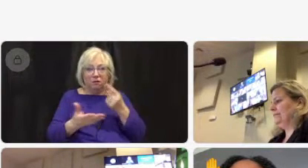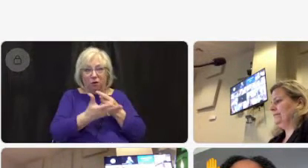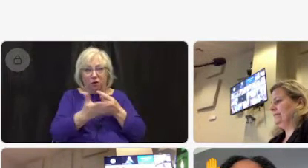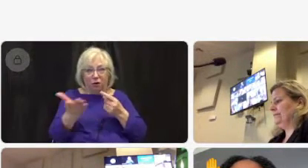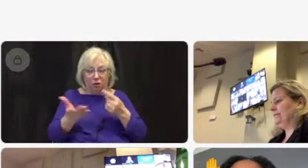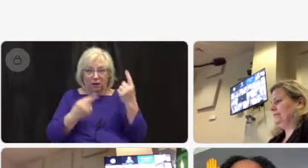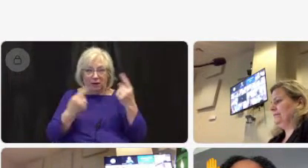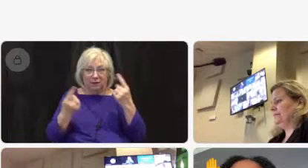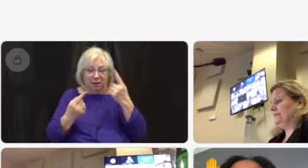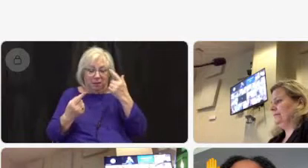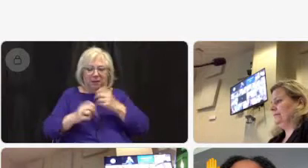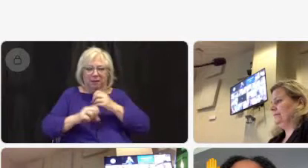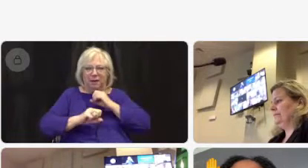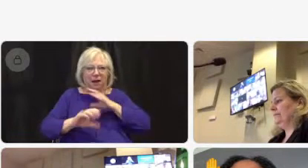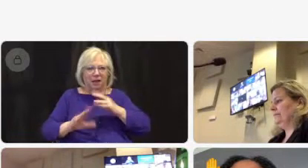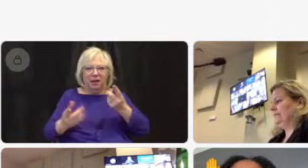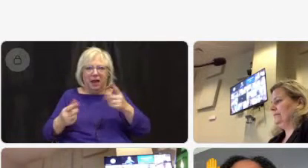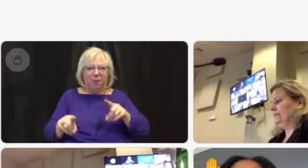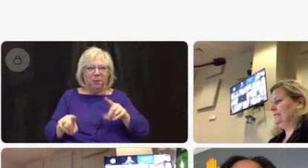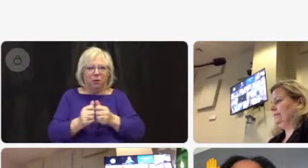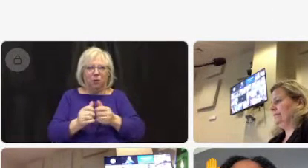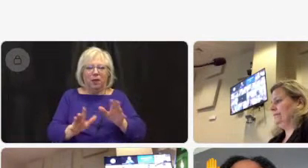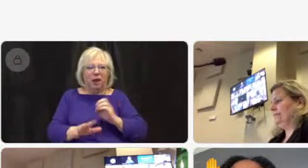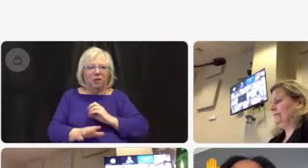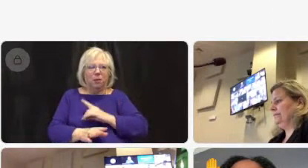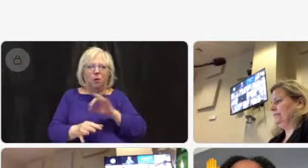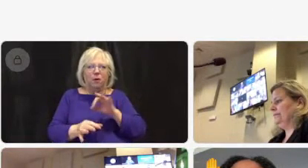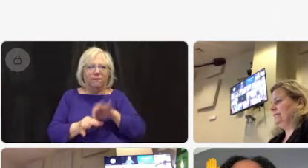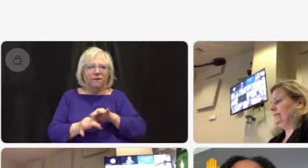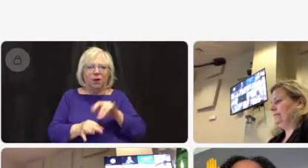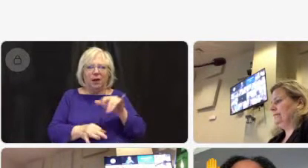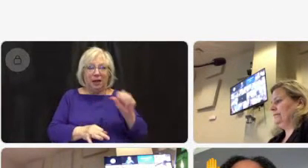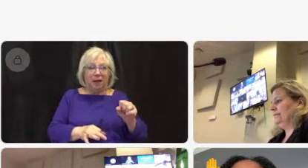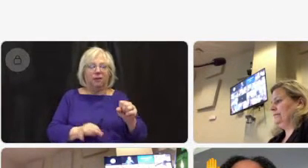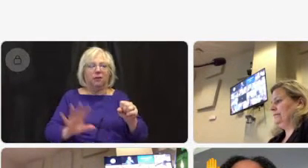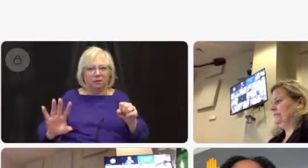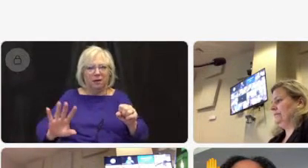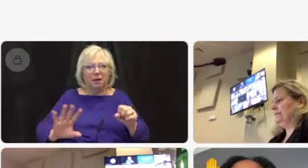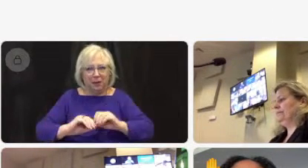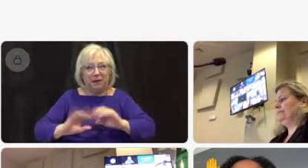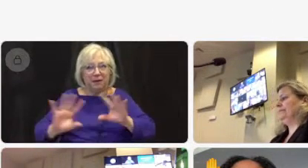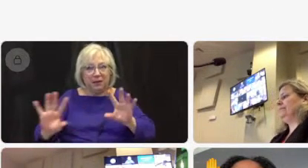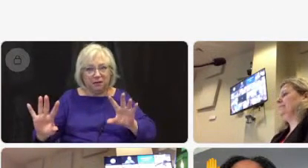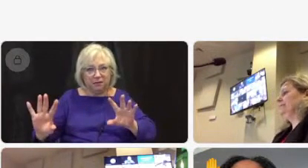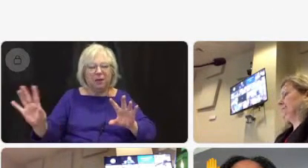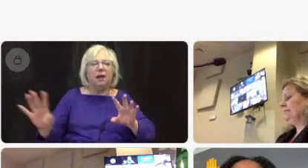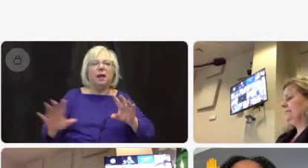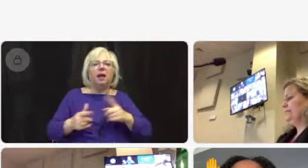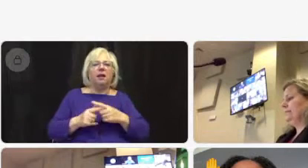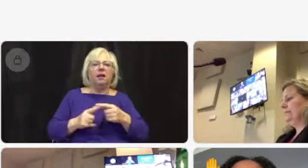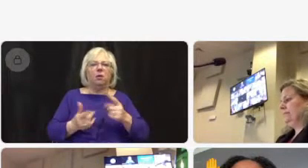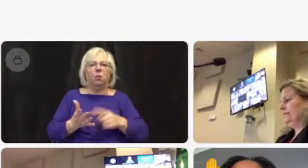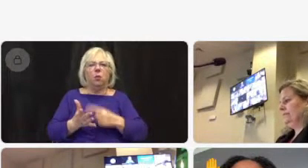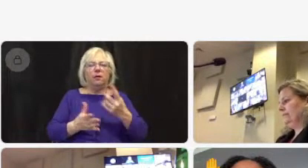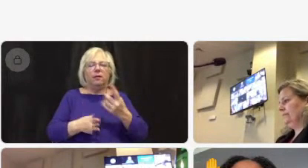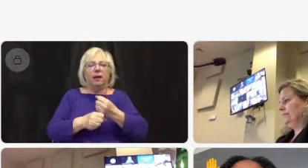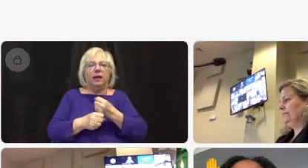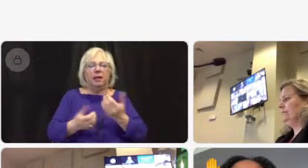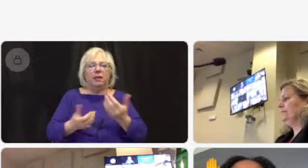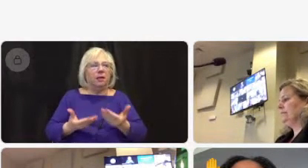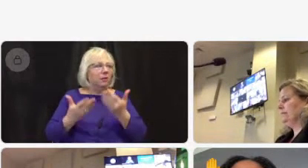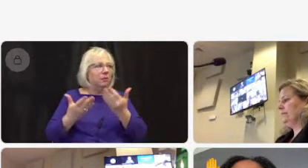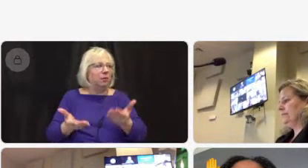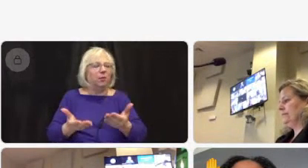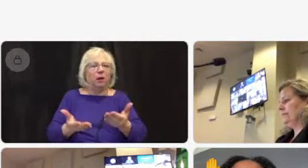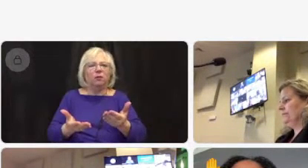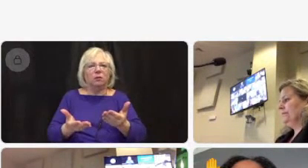because nothing happens without the city board voting yes. Be very clear. And so, and then once I give this proposal,